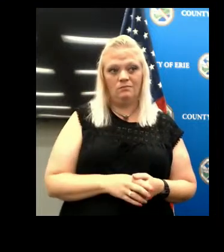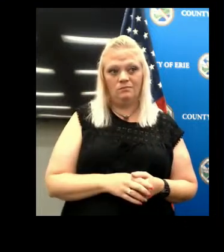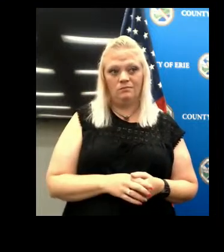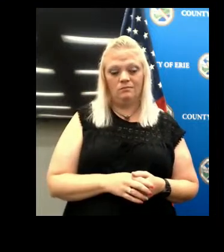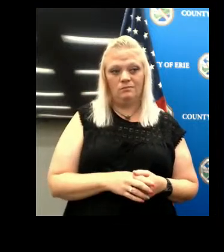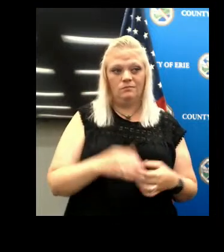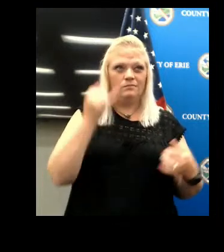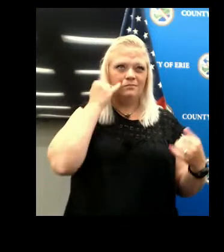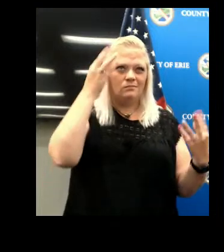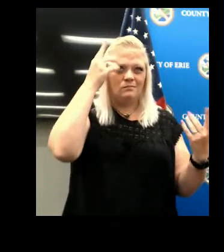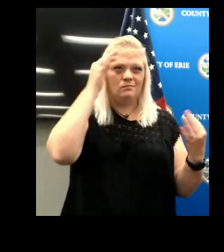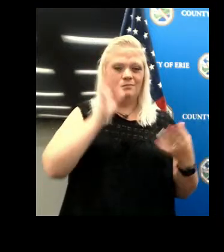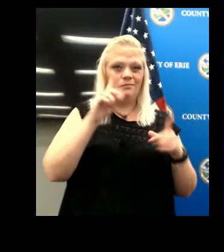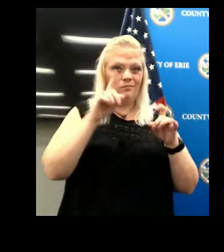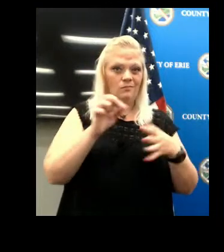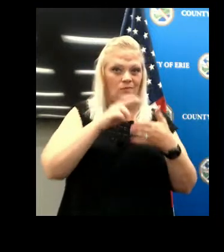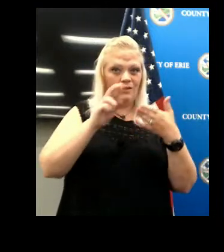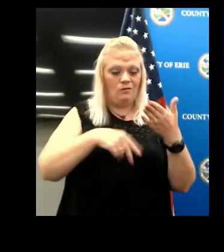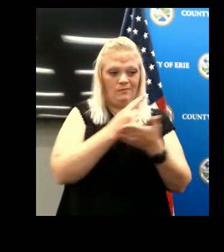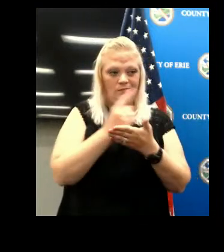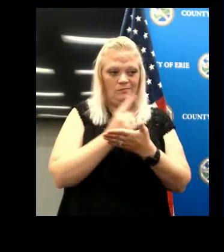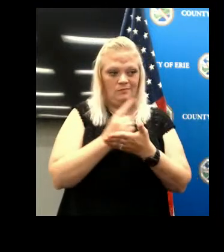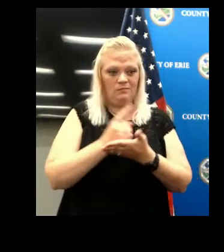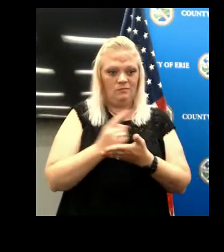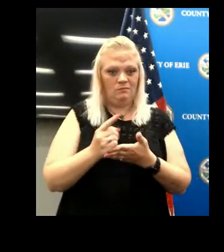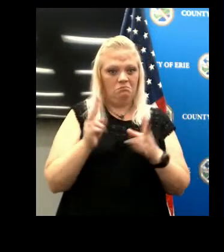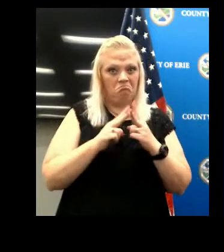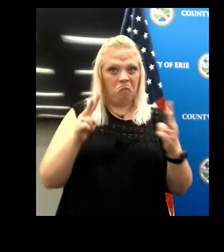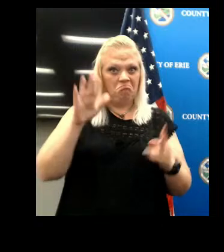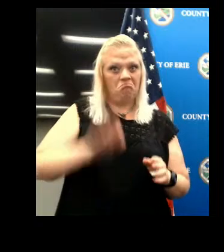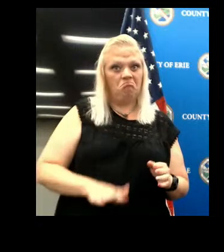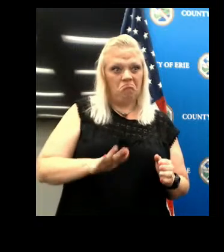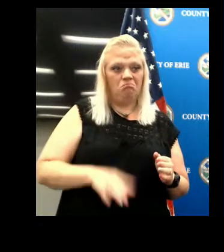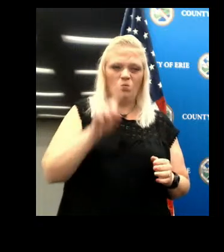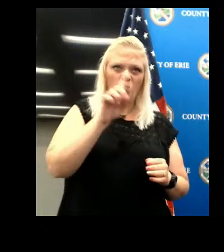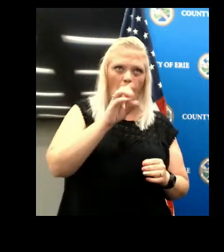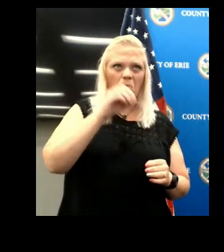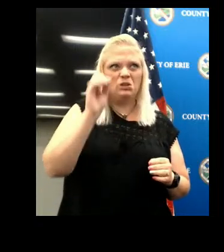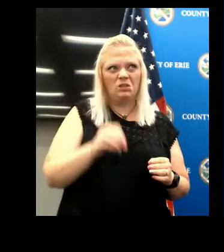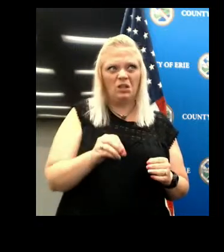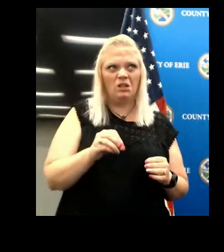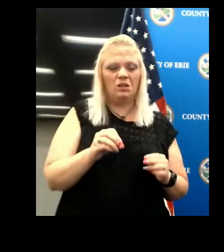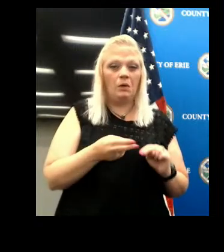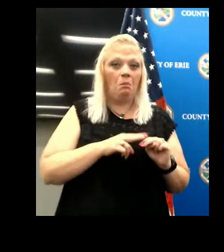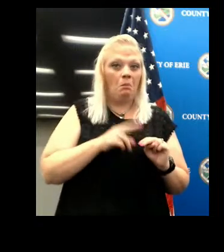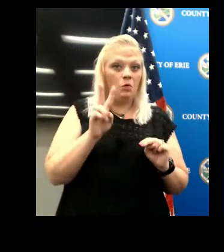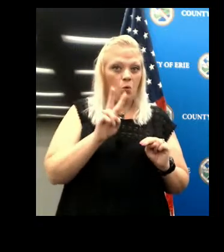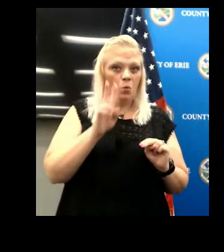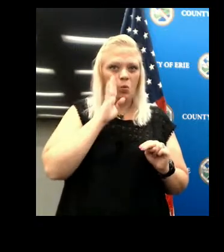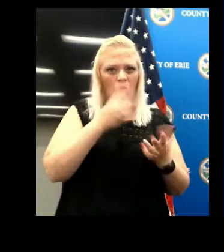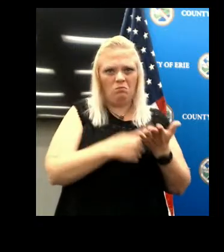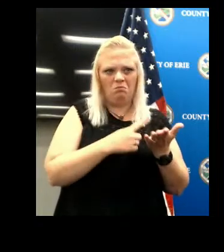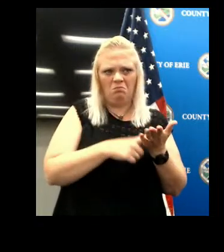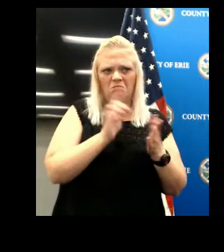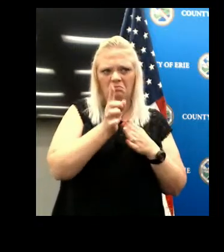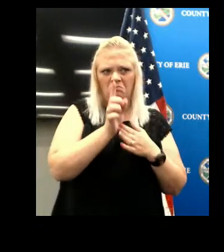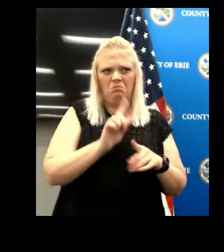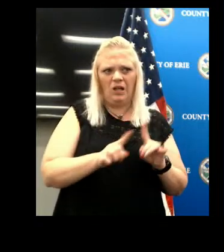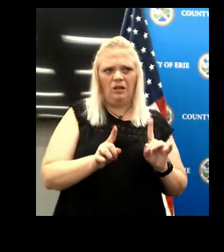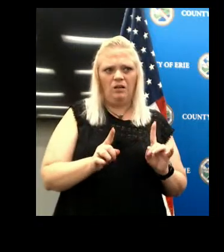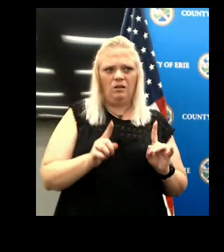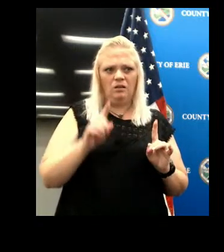If you think about it, our test results on a weekly basis have been very low. 1%, we've grown to 2, we'll talk about that in a second.